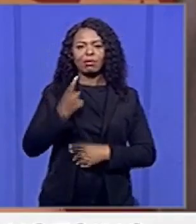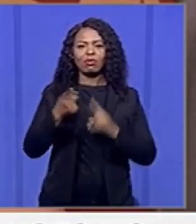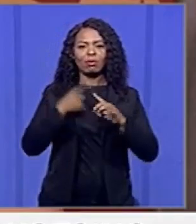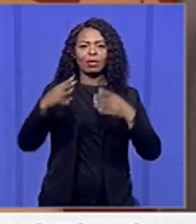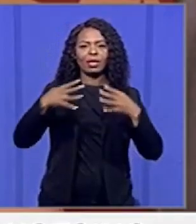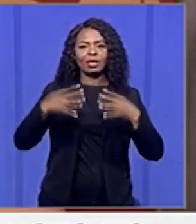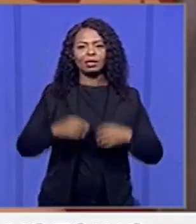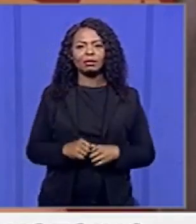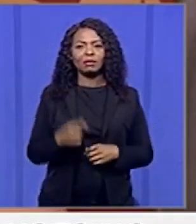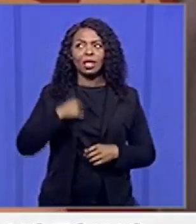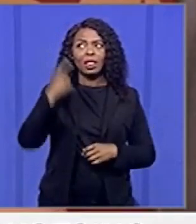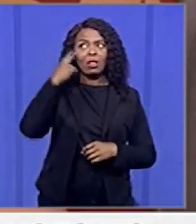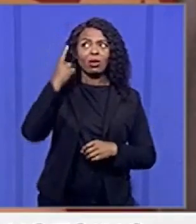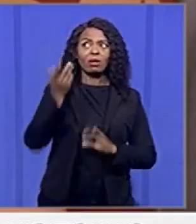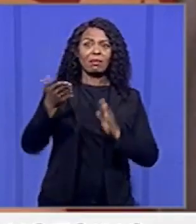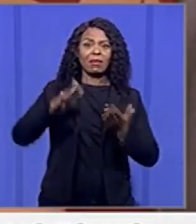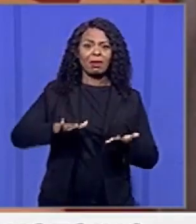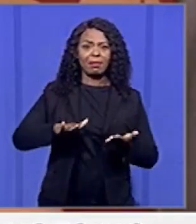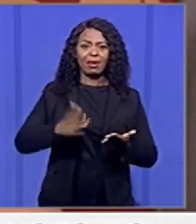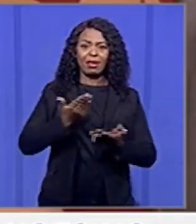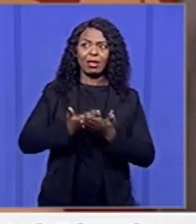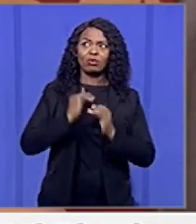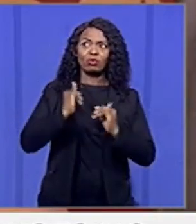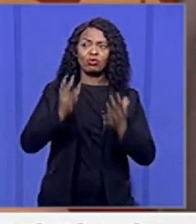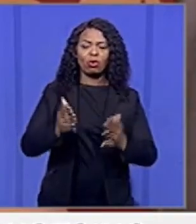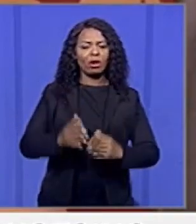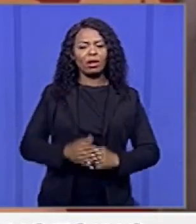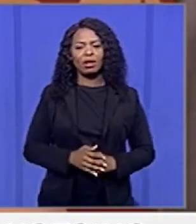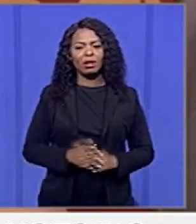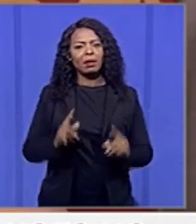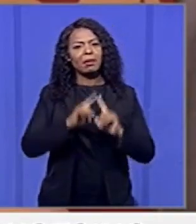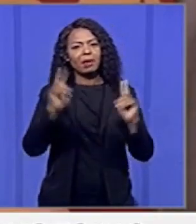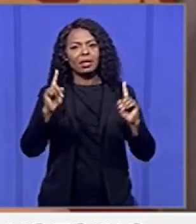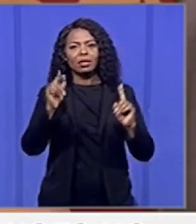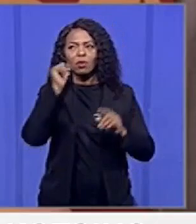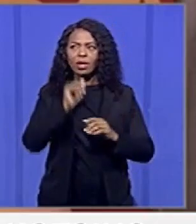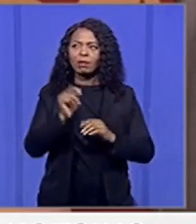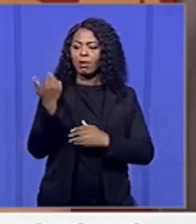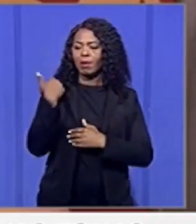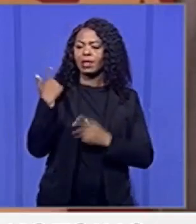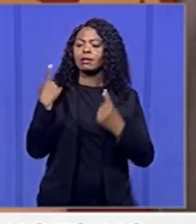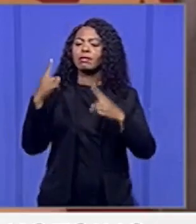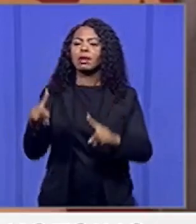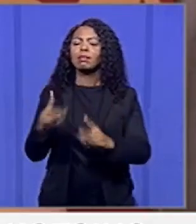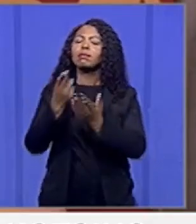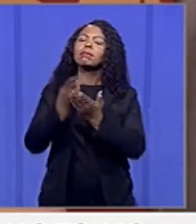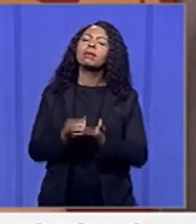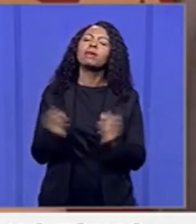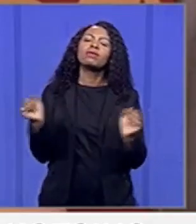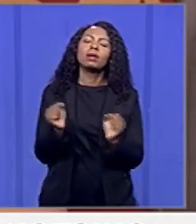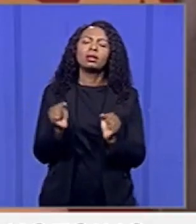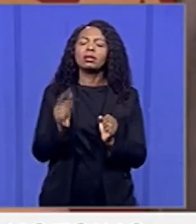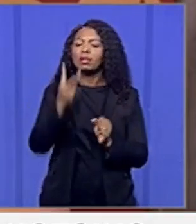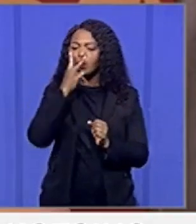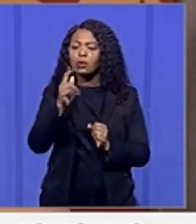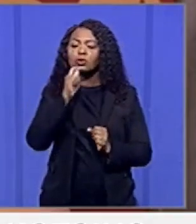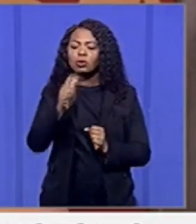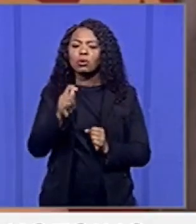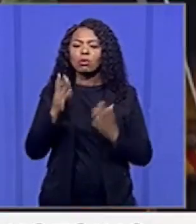sana no ra ka hlokofala ka mogo up until kia mochari mobane ka mbono re ke ena ke nnete